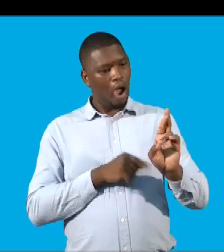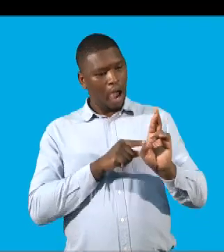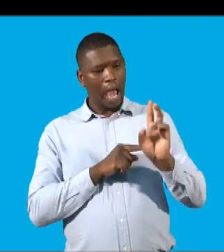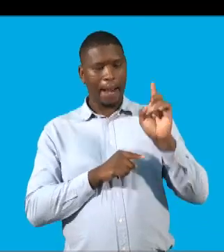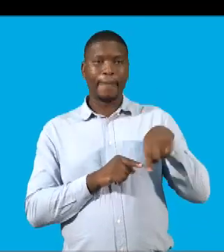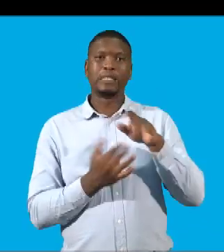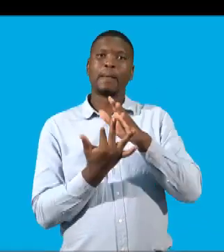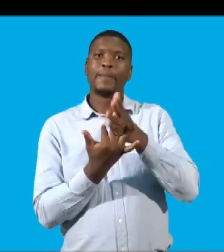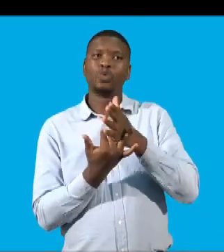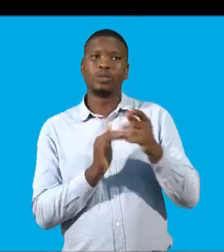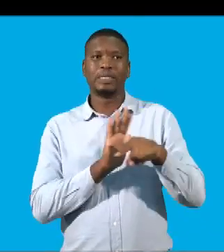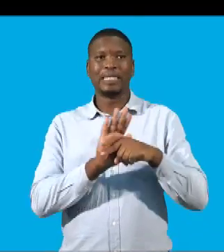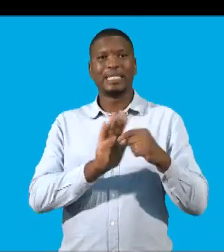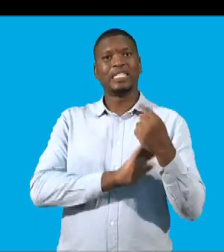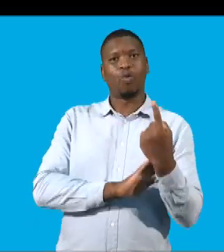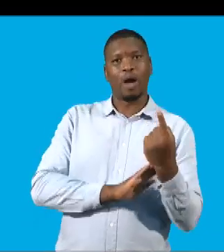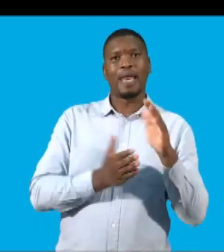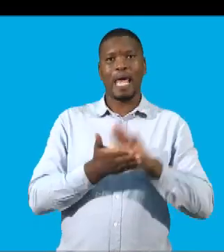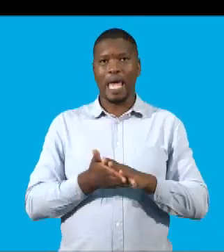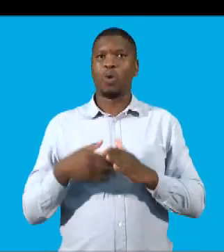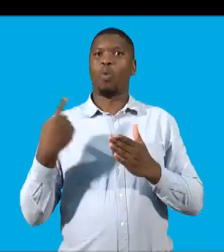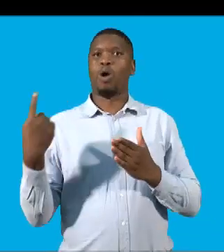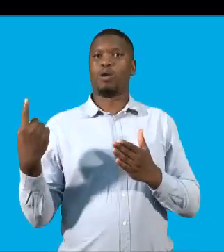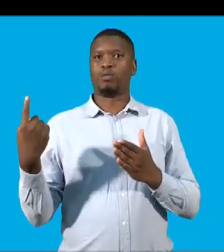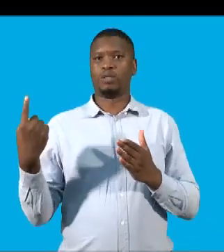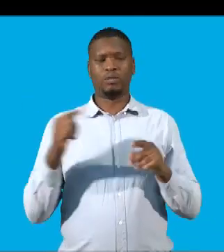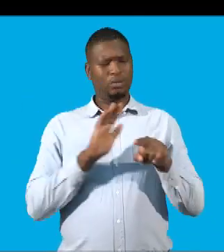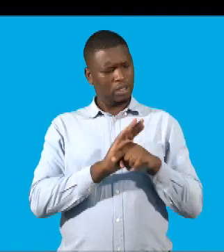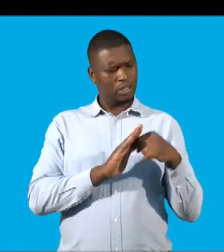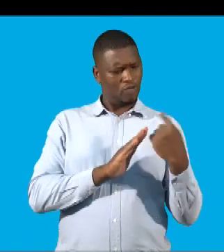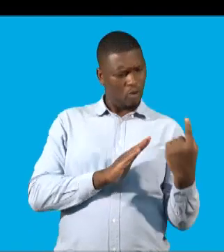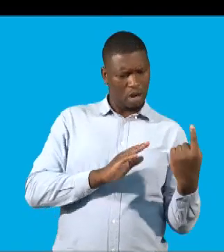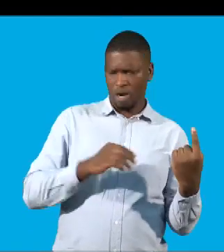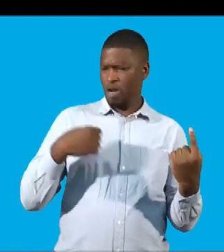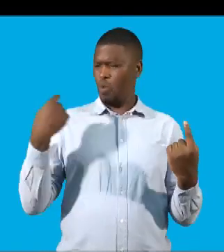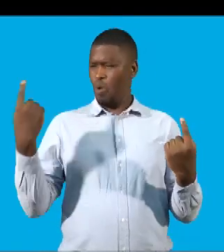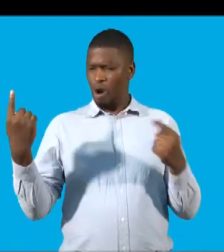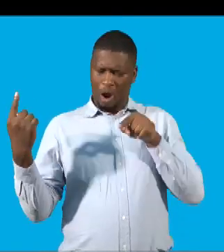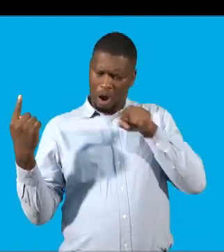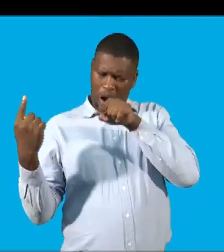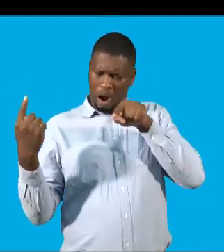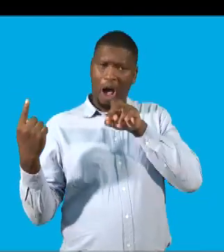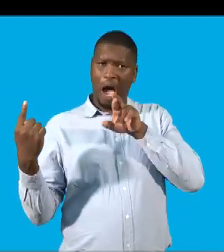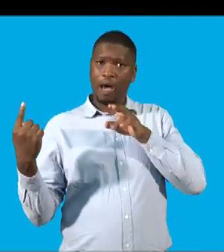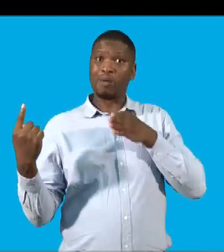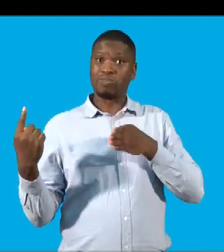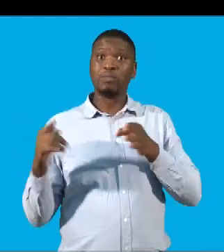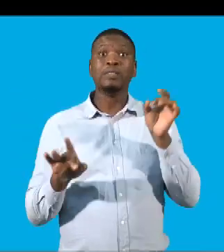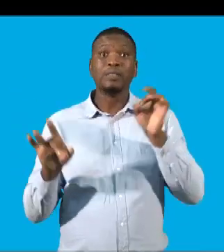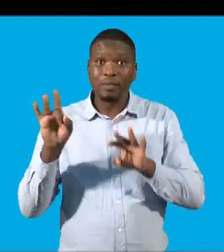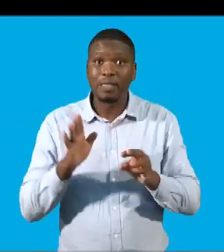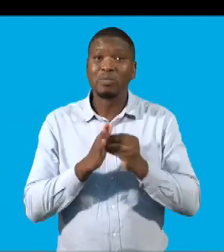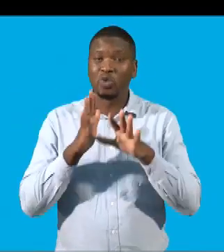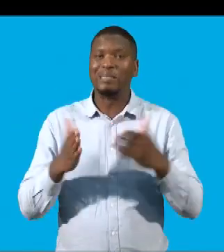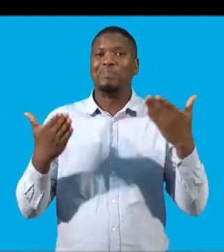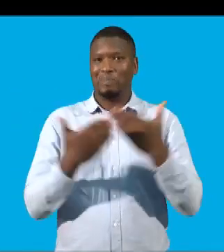is between -1 and 1. Now most of the time learners get this inequality